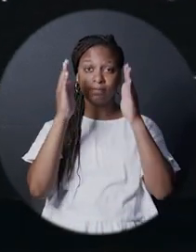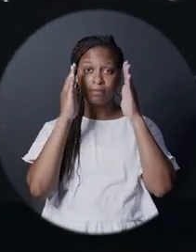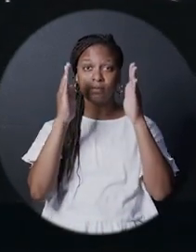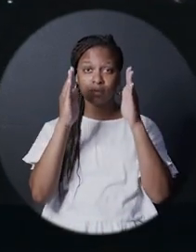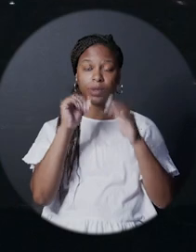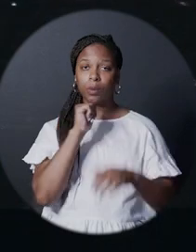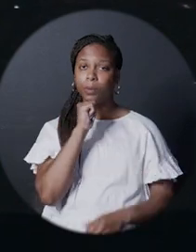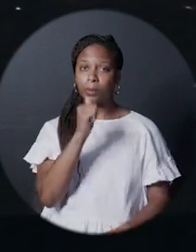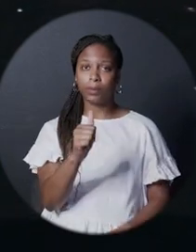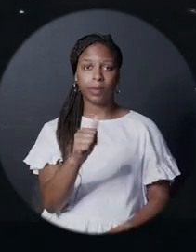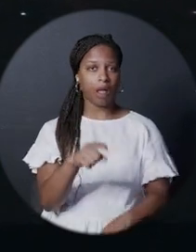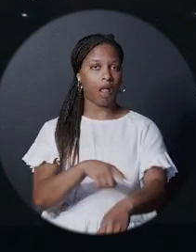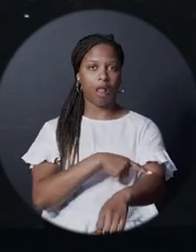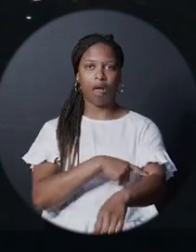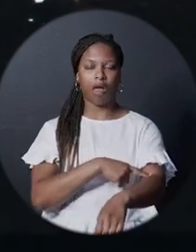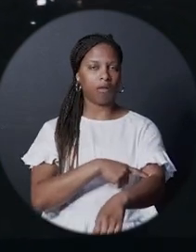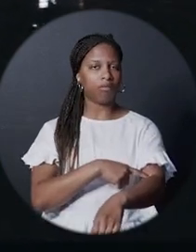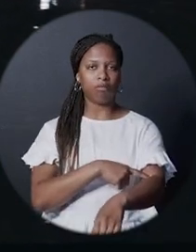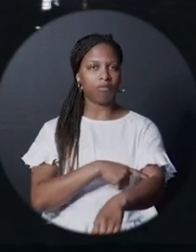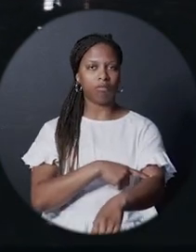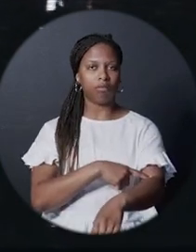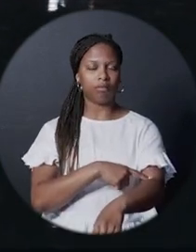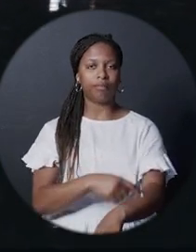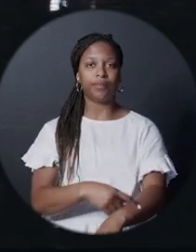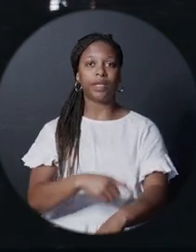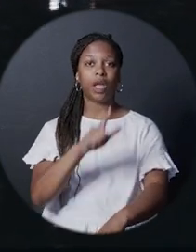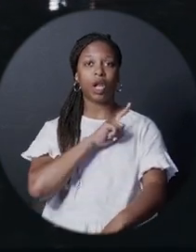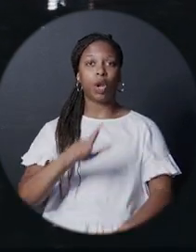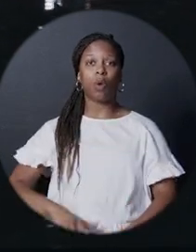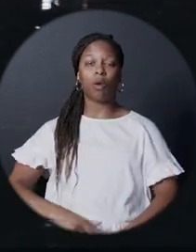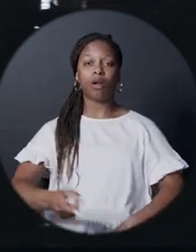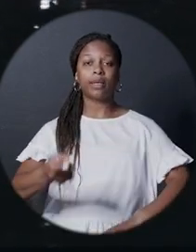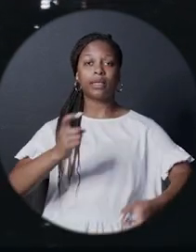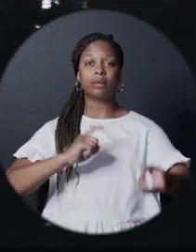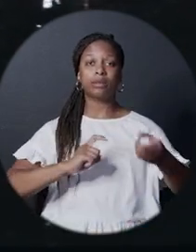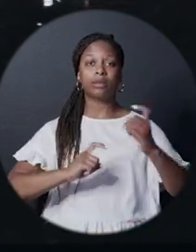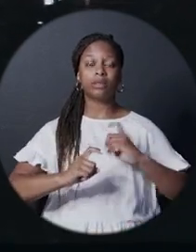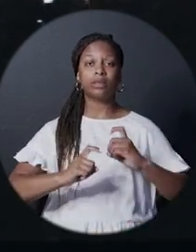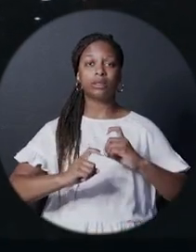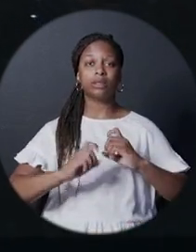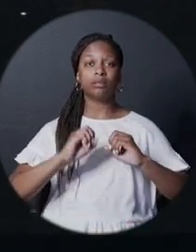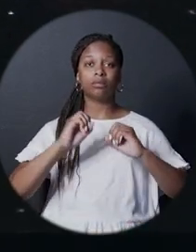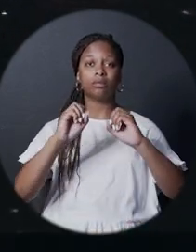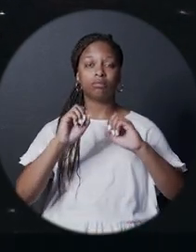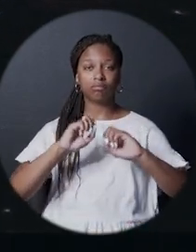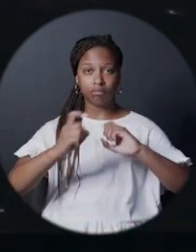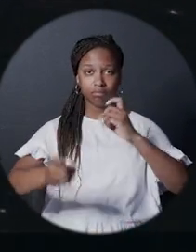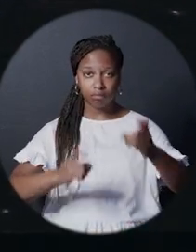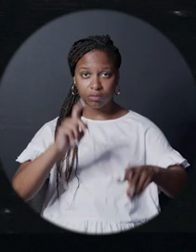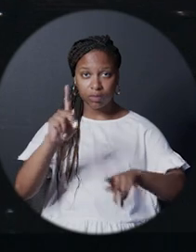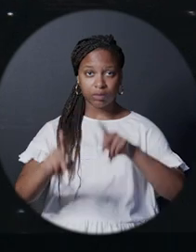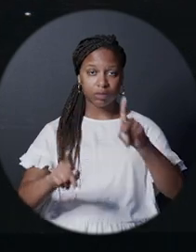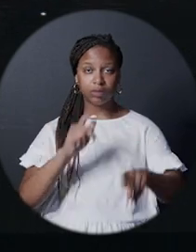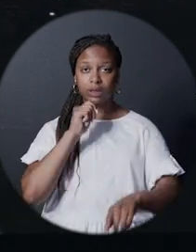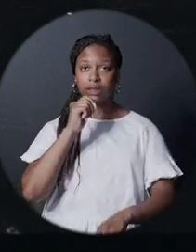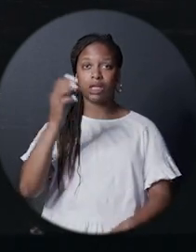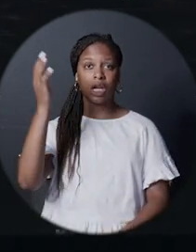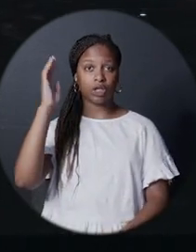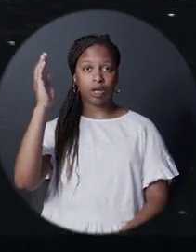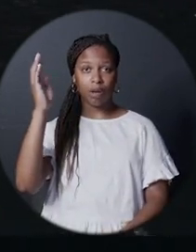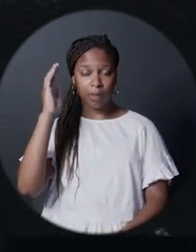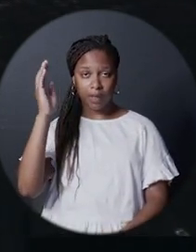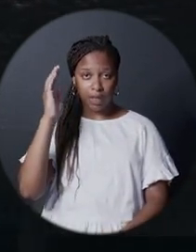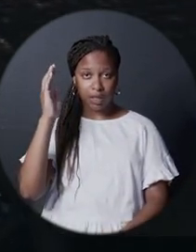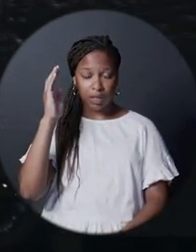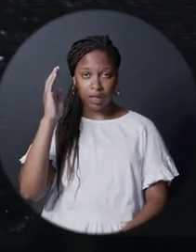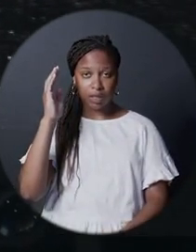because it's undivided, I will not be long. The Lord gave me this to give to the people. This isn't